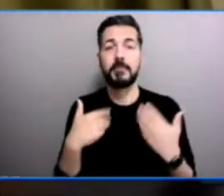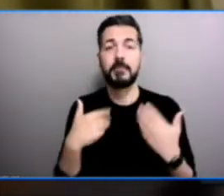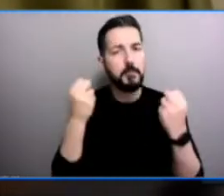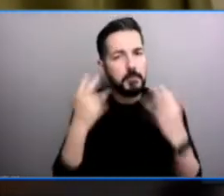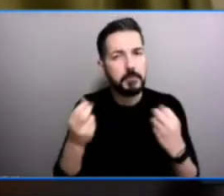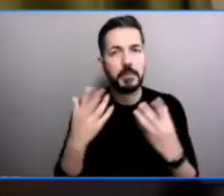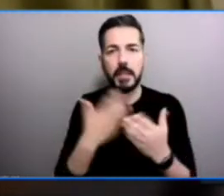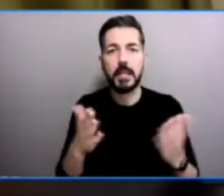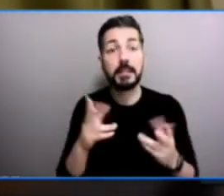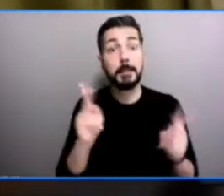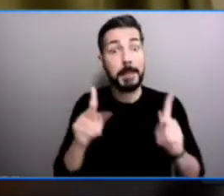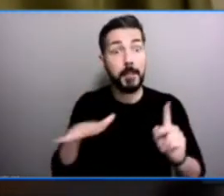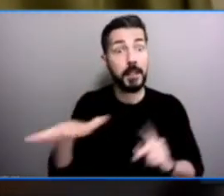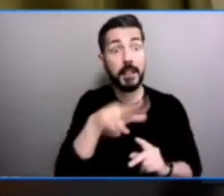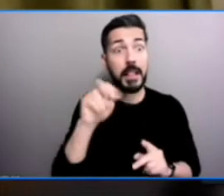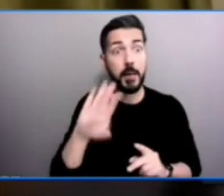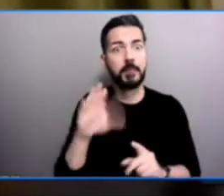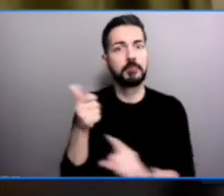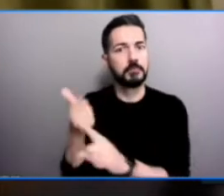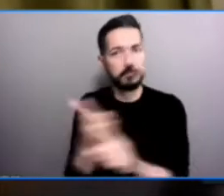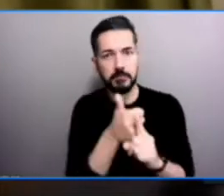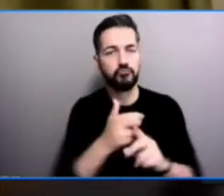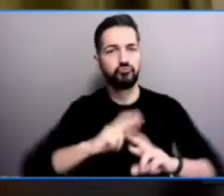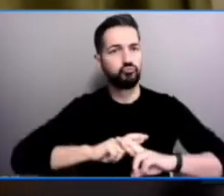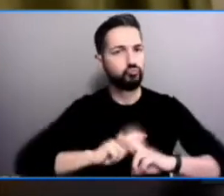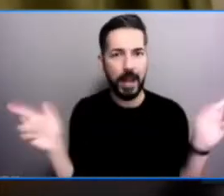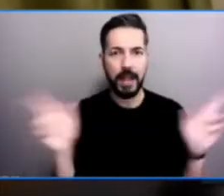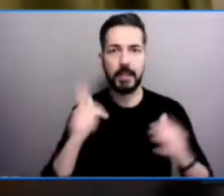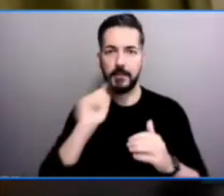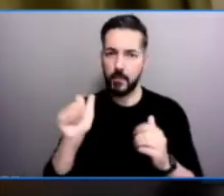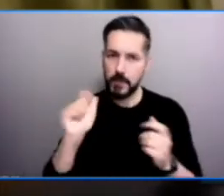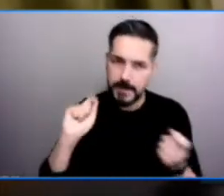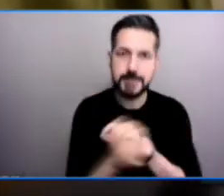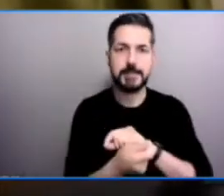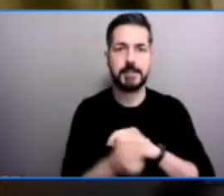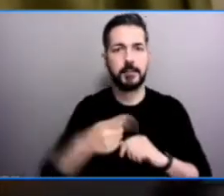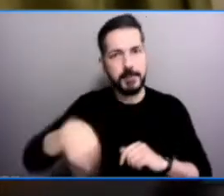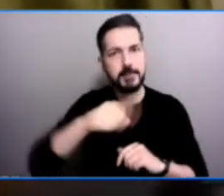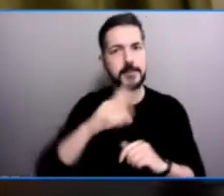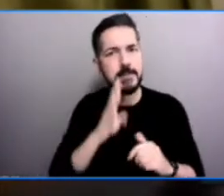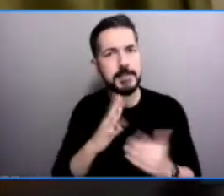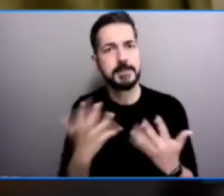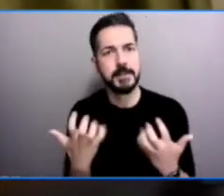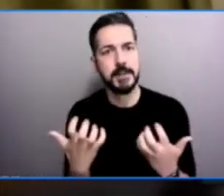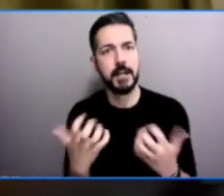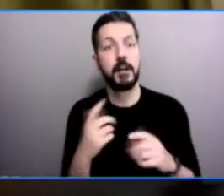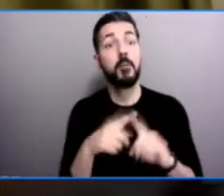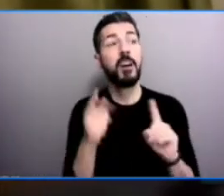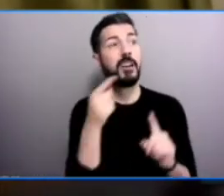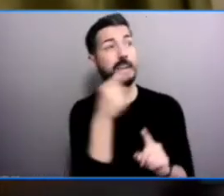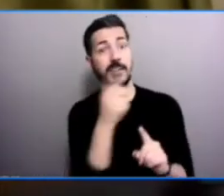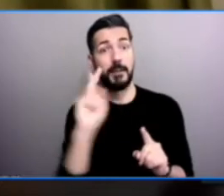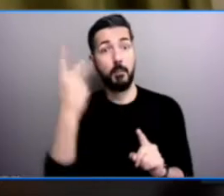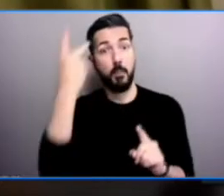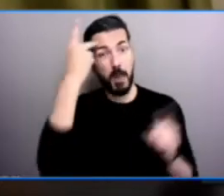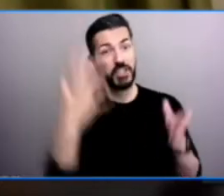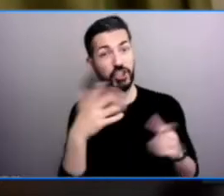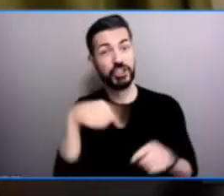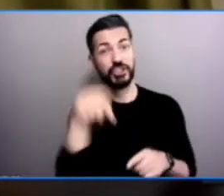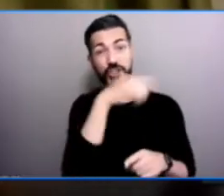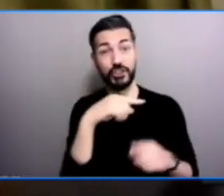and I believe in those things. But in Nebraska, we do need investment, and that investment goes a long way.